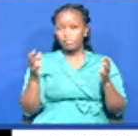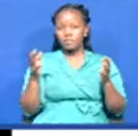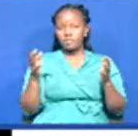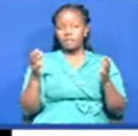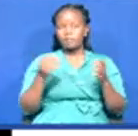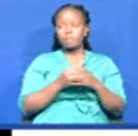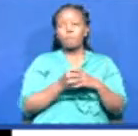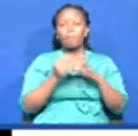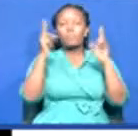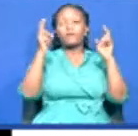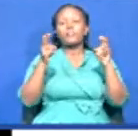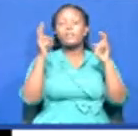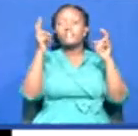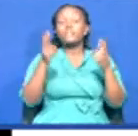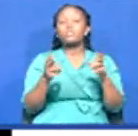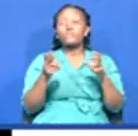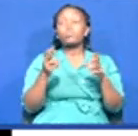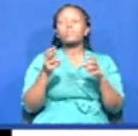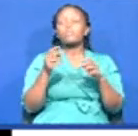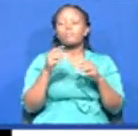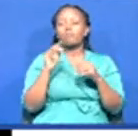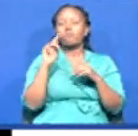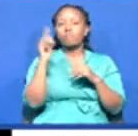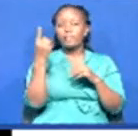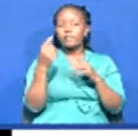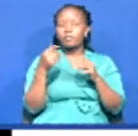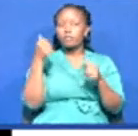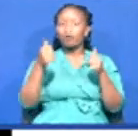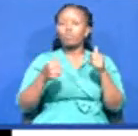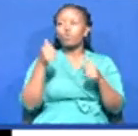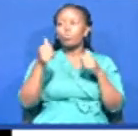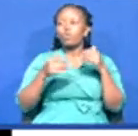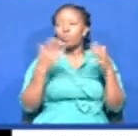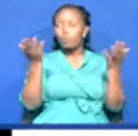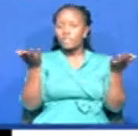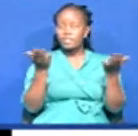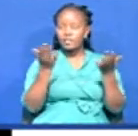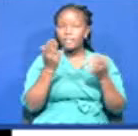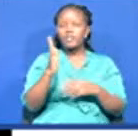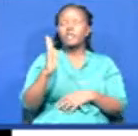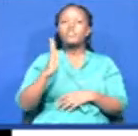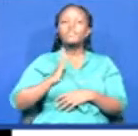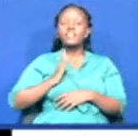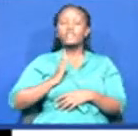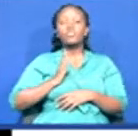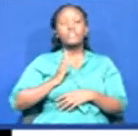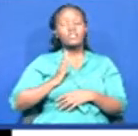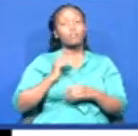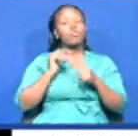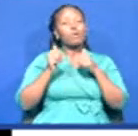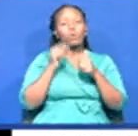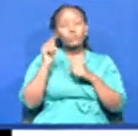issue that comes first is security. And the security is indeed wide.